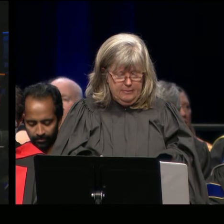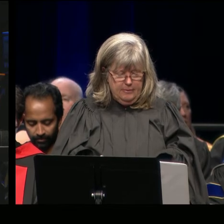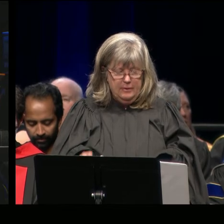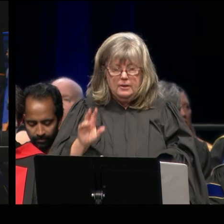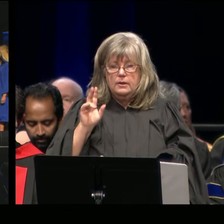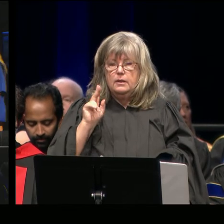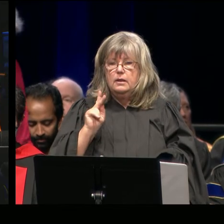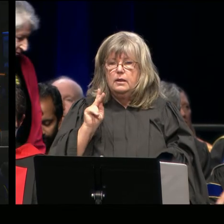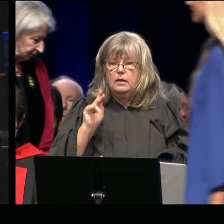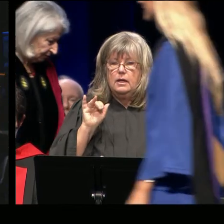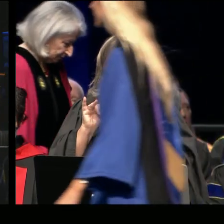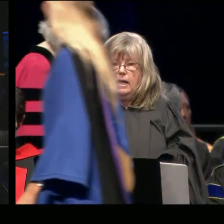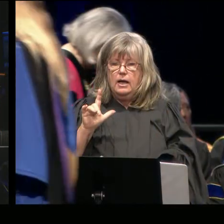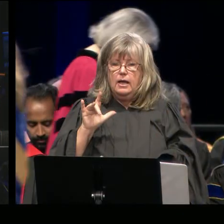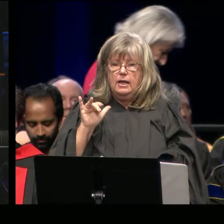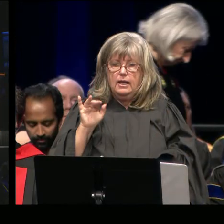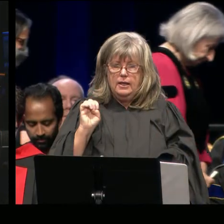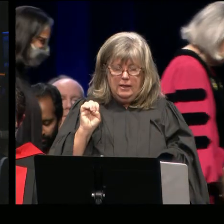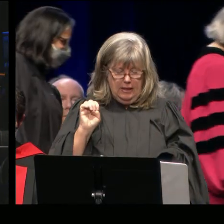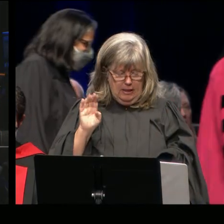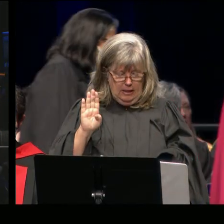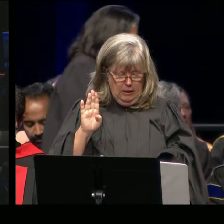Kylie Busio.